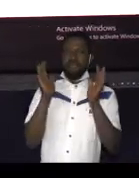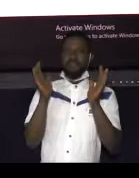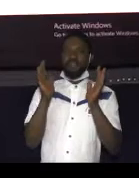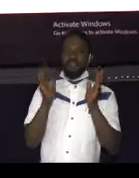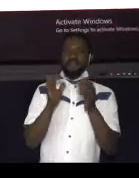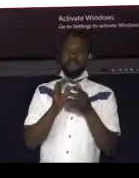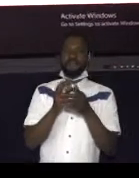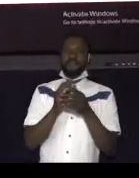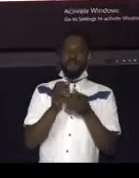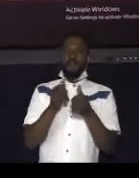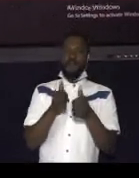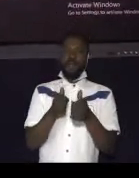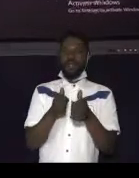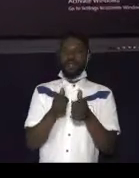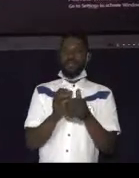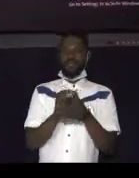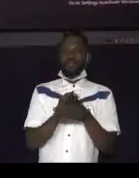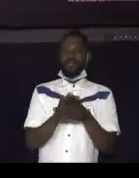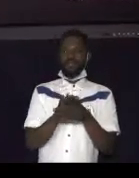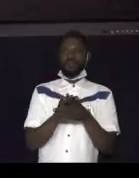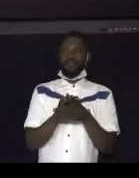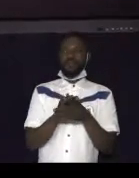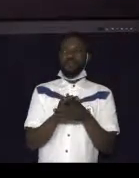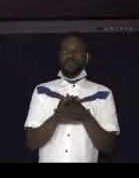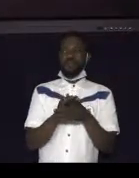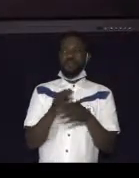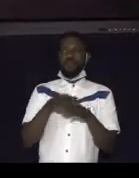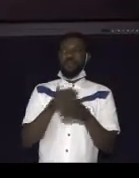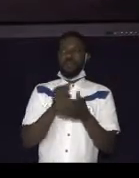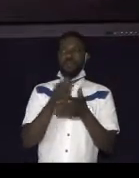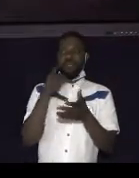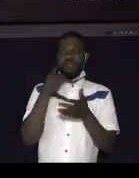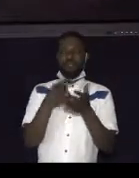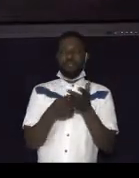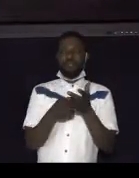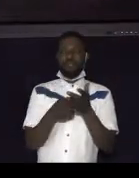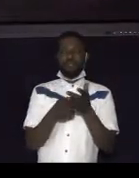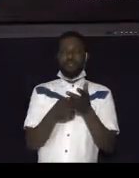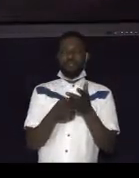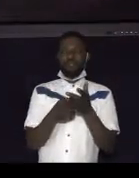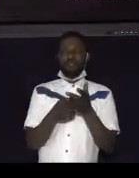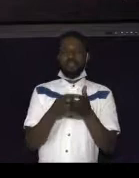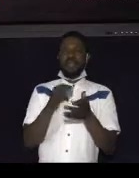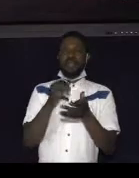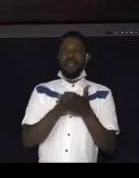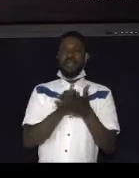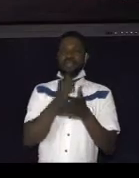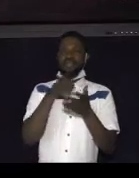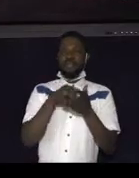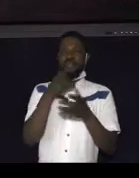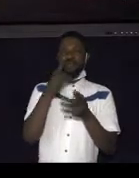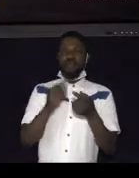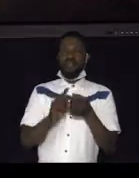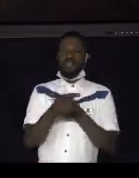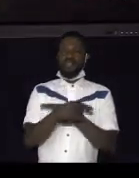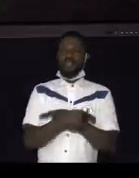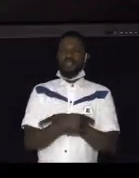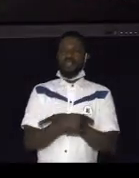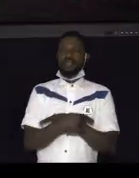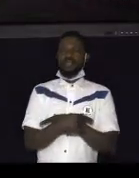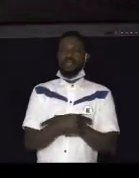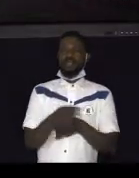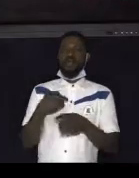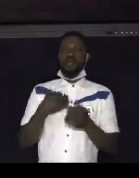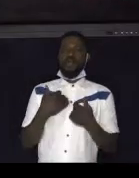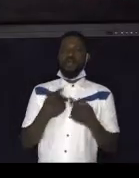chair. Well done. On that note, I say that's it for today.